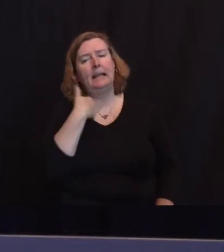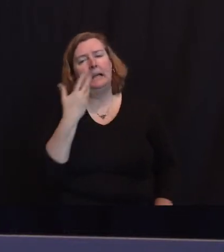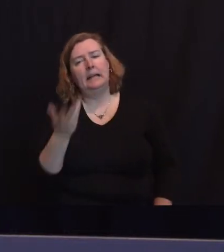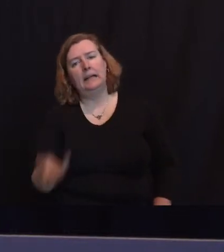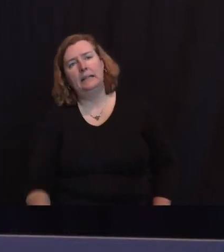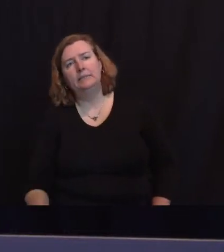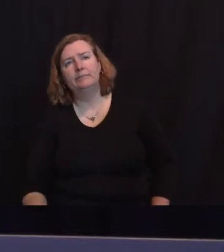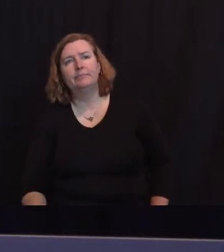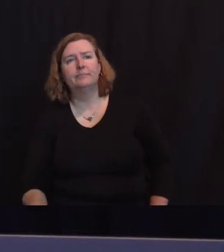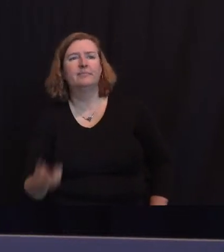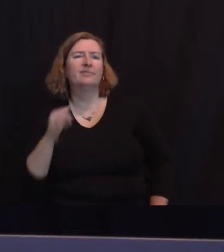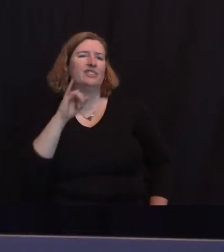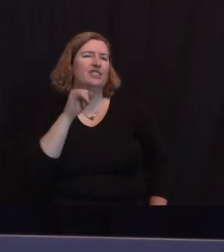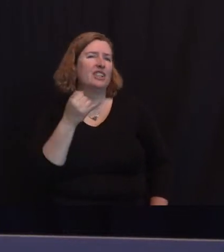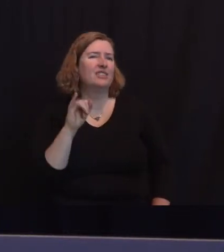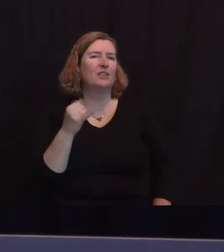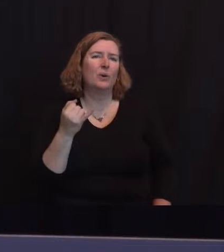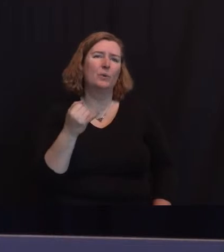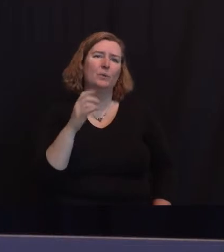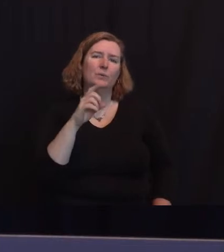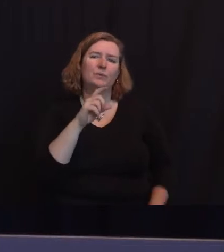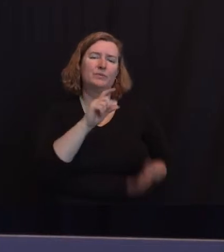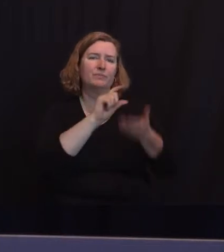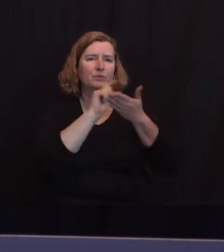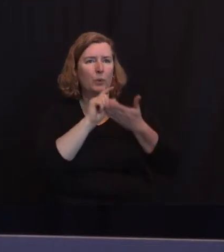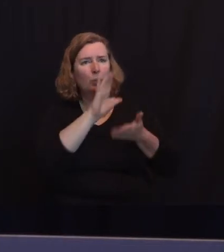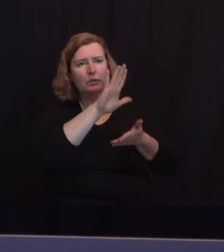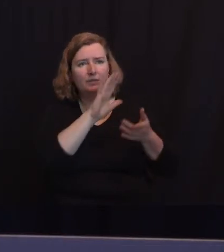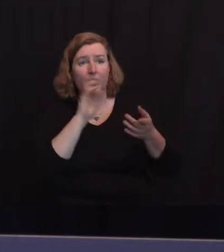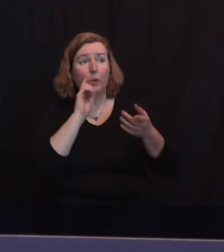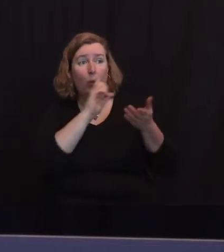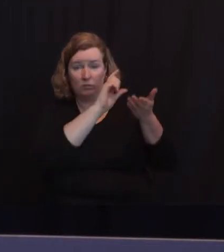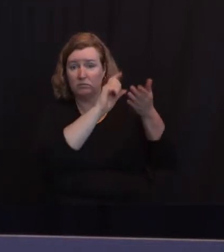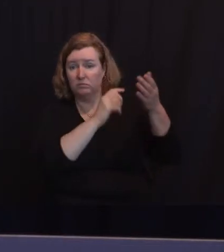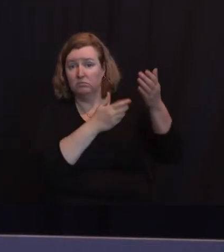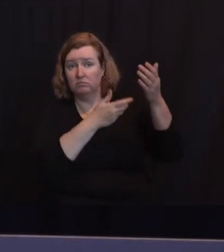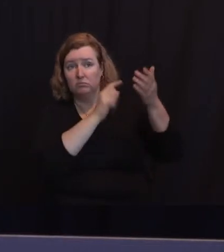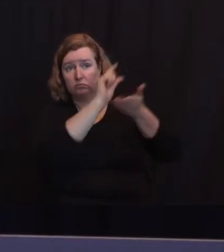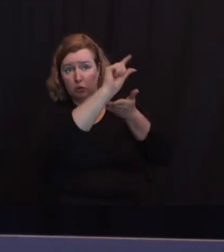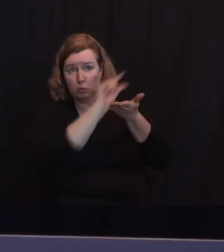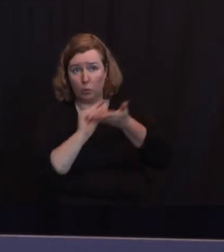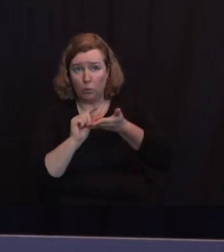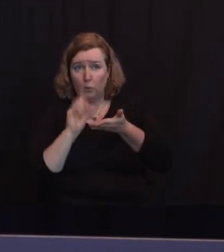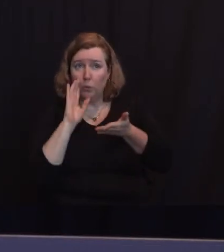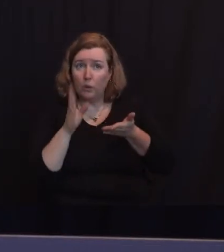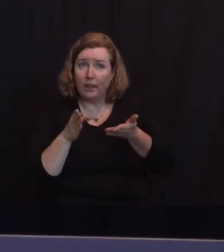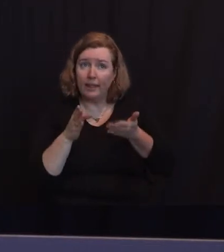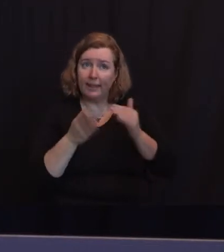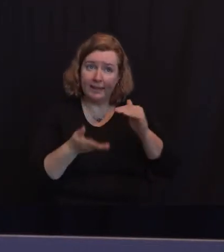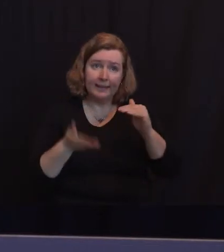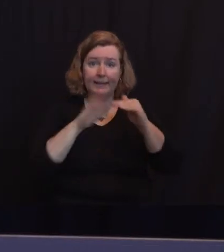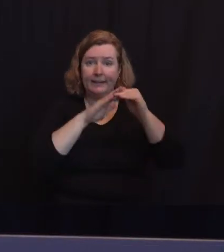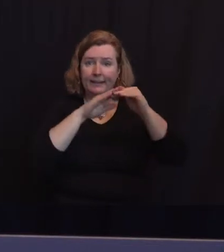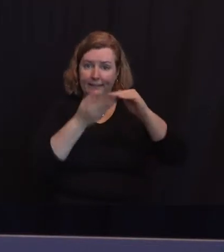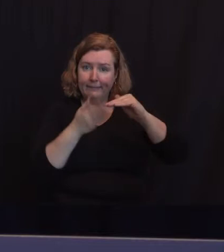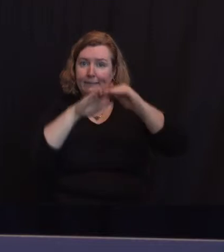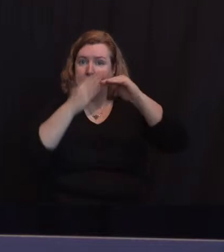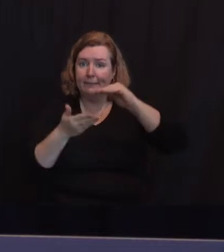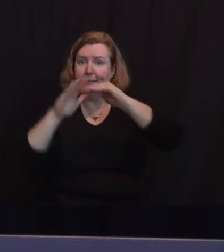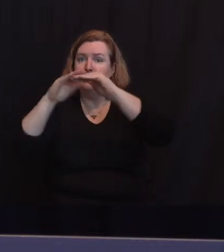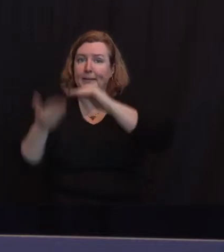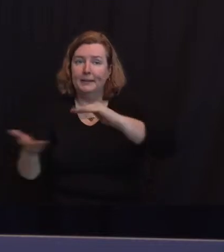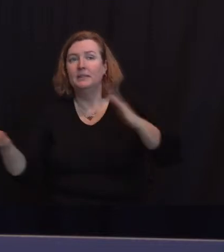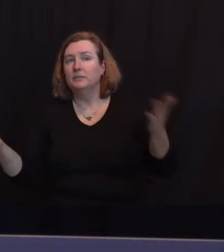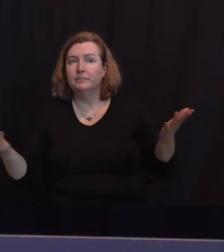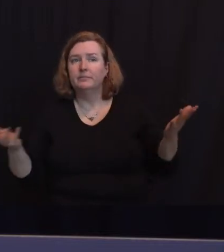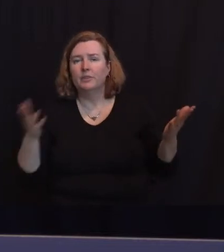doses, the variability in doses is a reality, and it's very difficult to deal with. Totally,